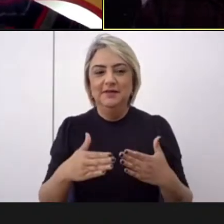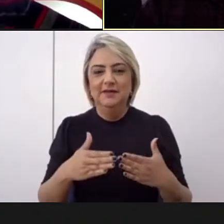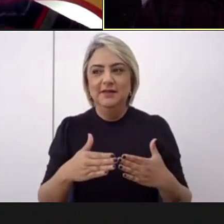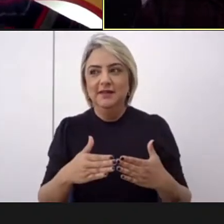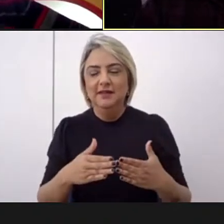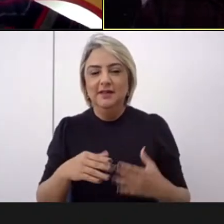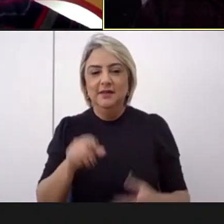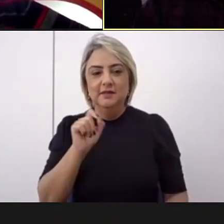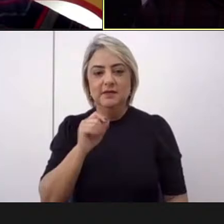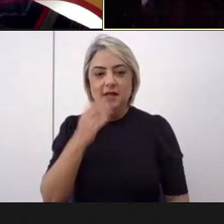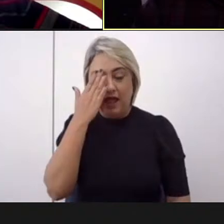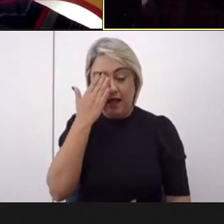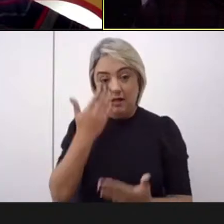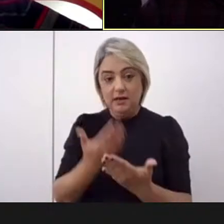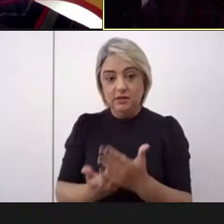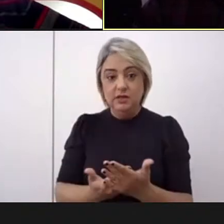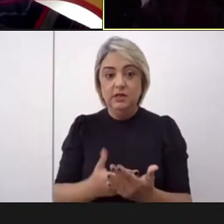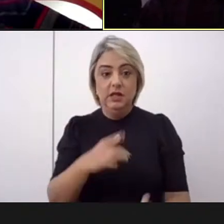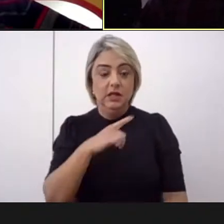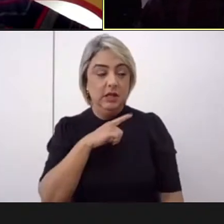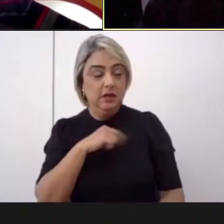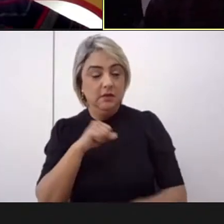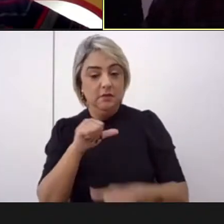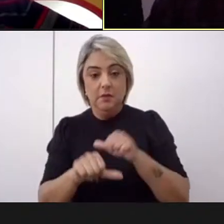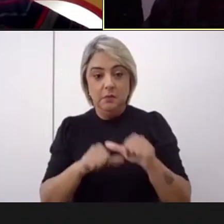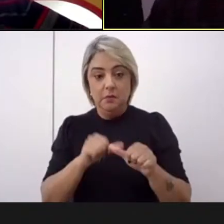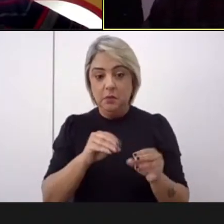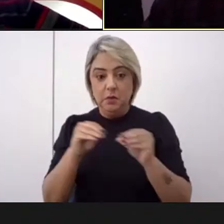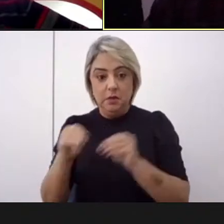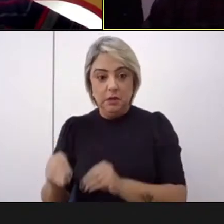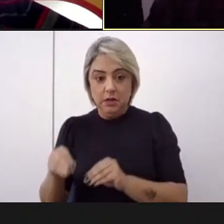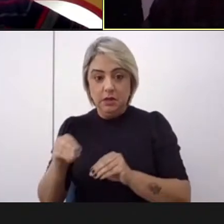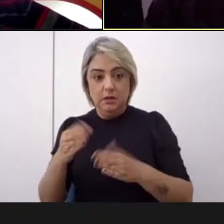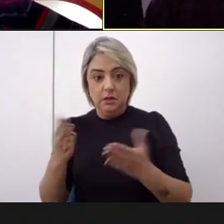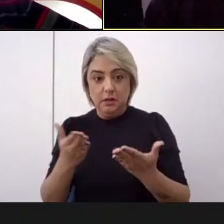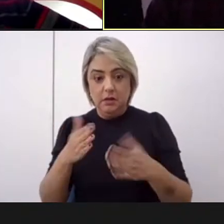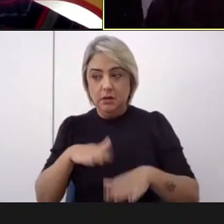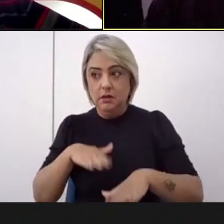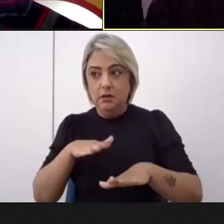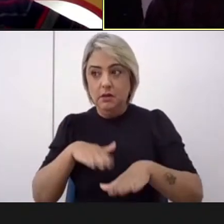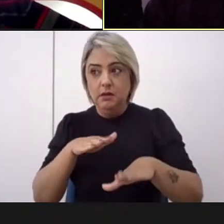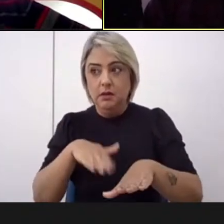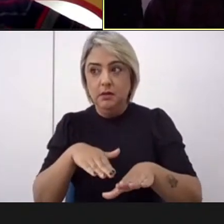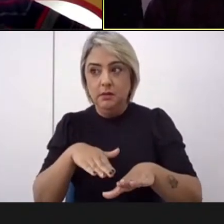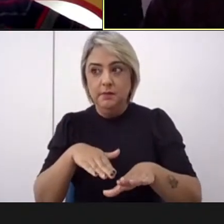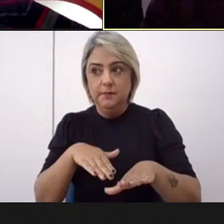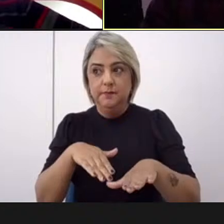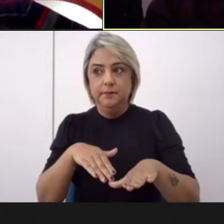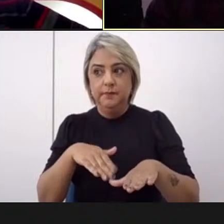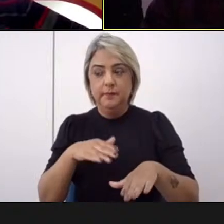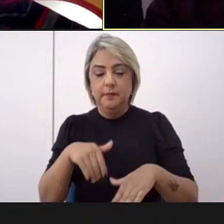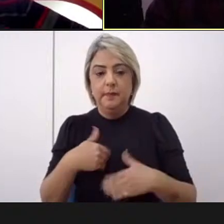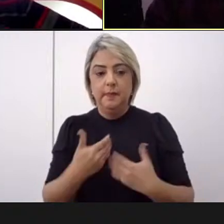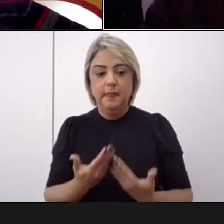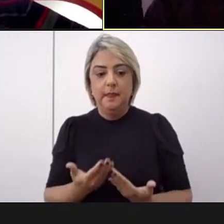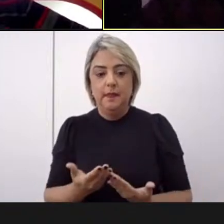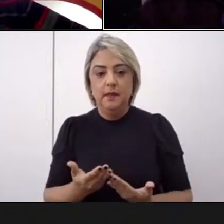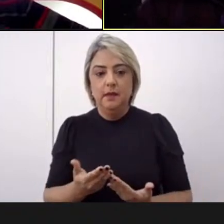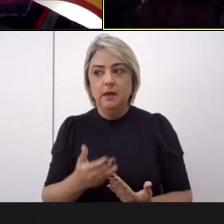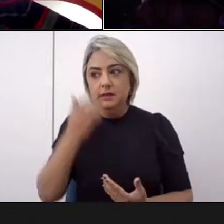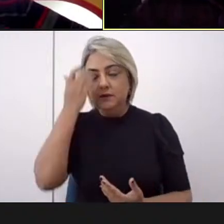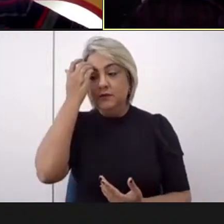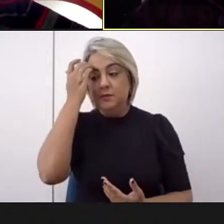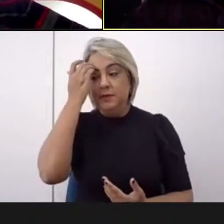forum used by movements to question public policies? And there is a